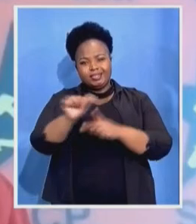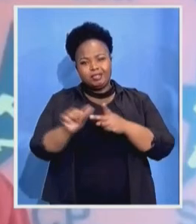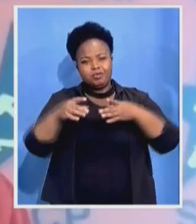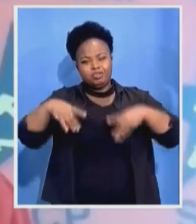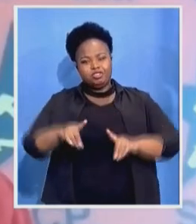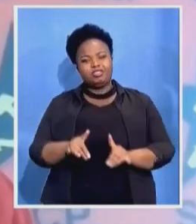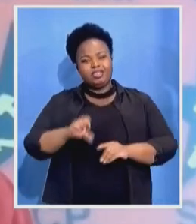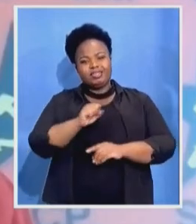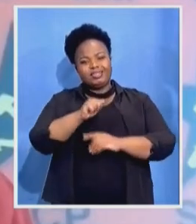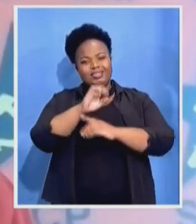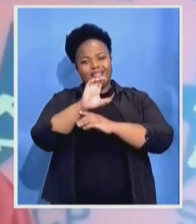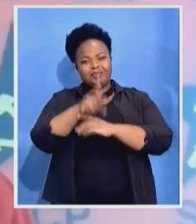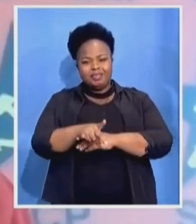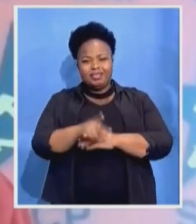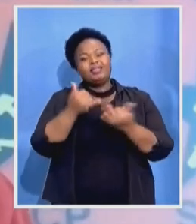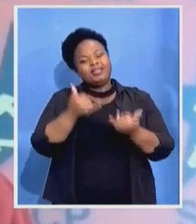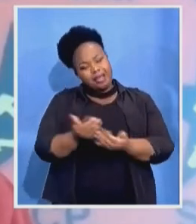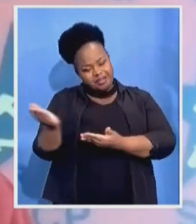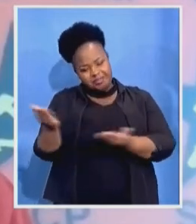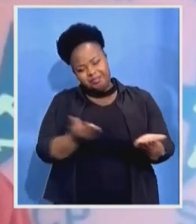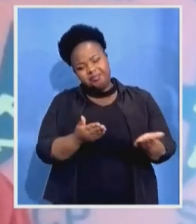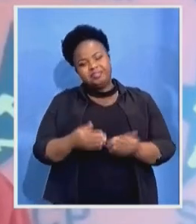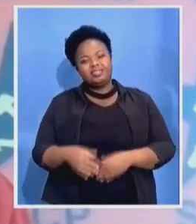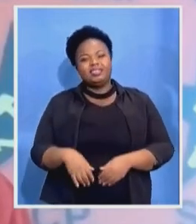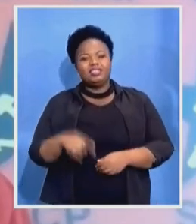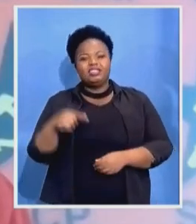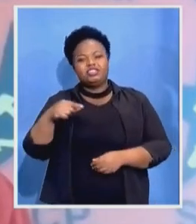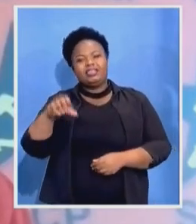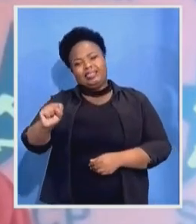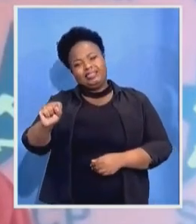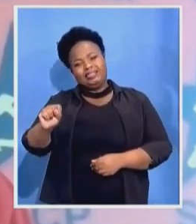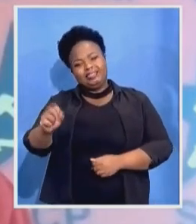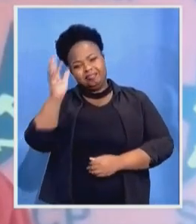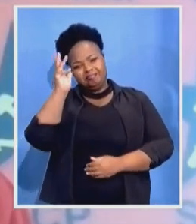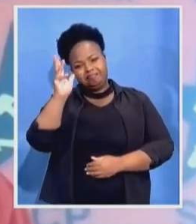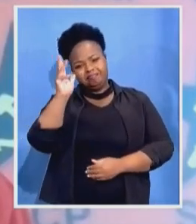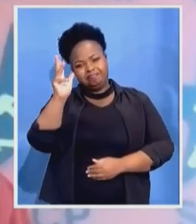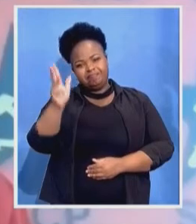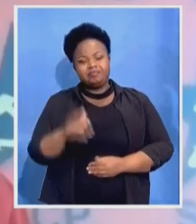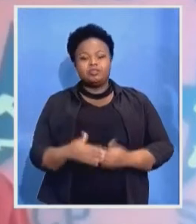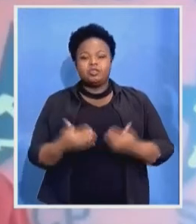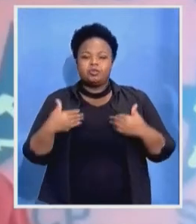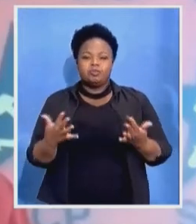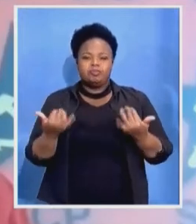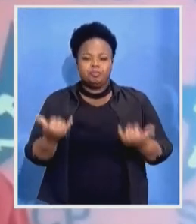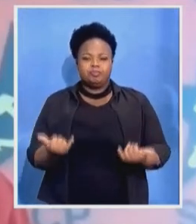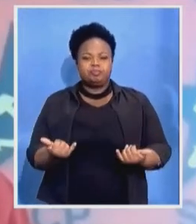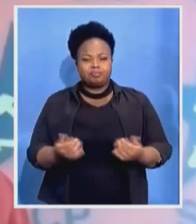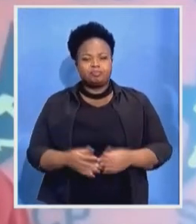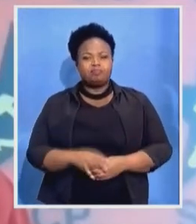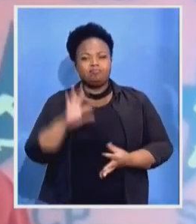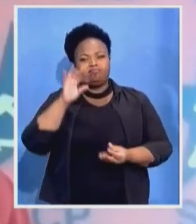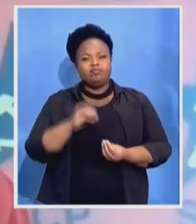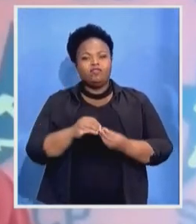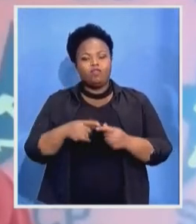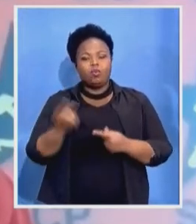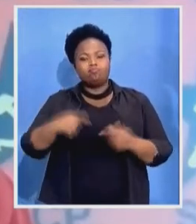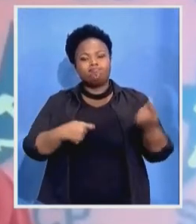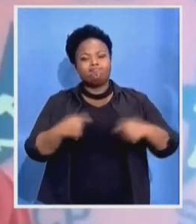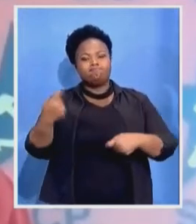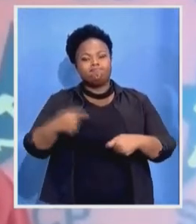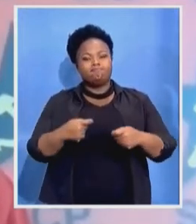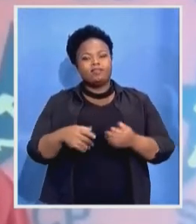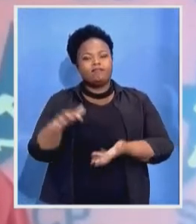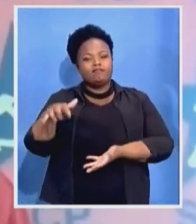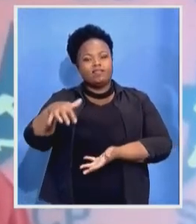secretary to present an opening statement for the crowdfunding launch, the crowdfunding initiative